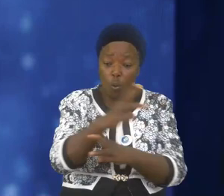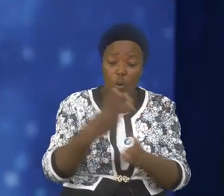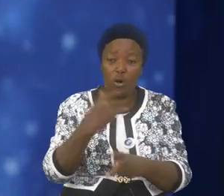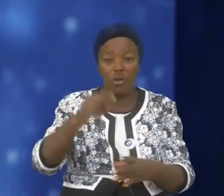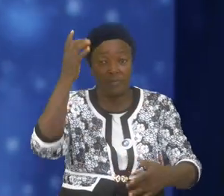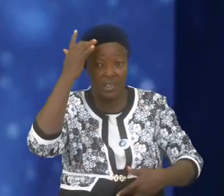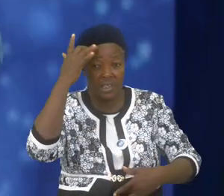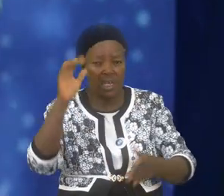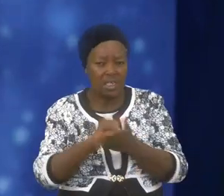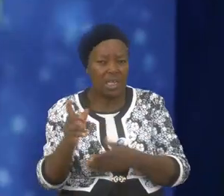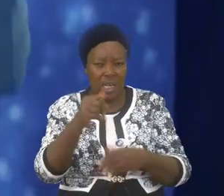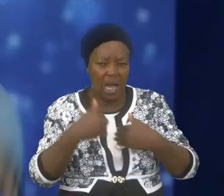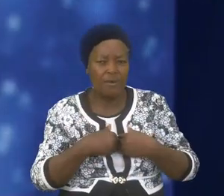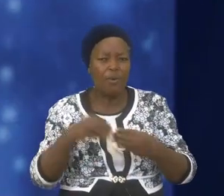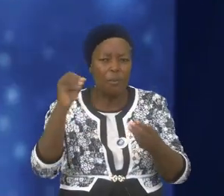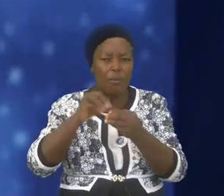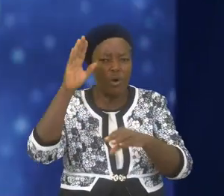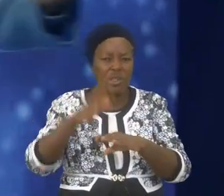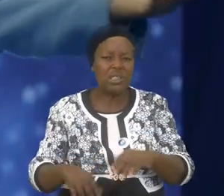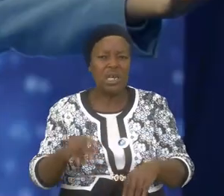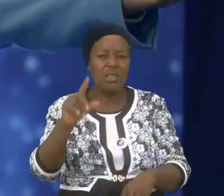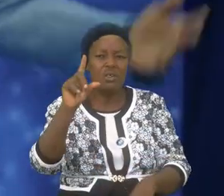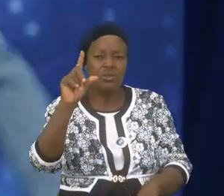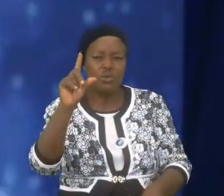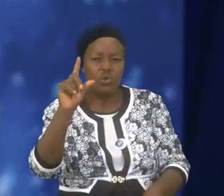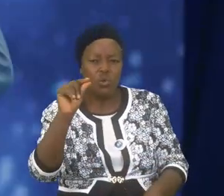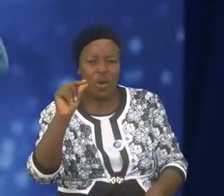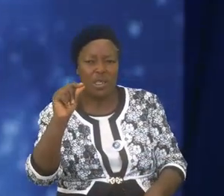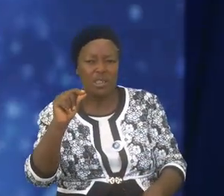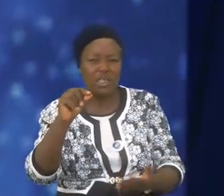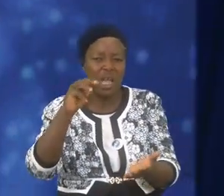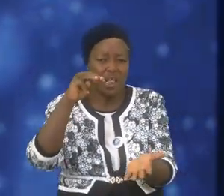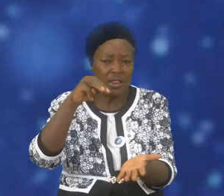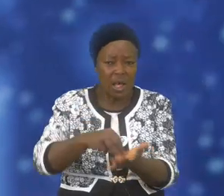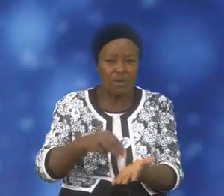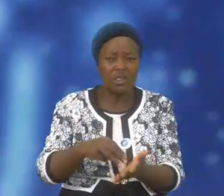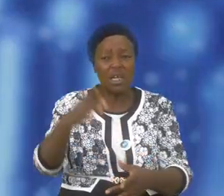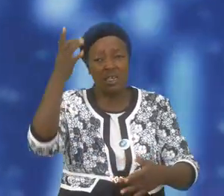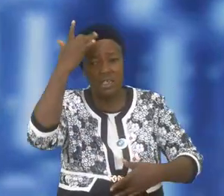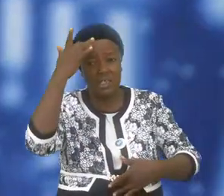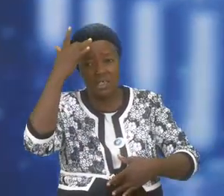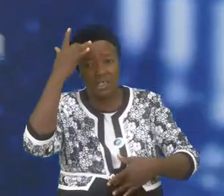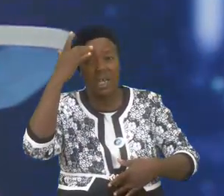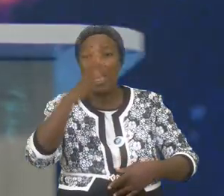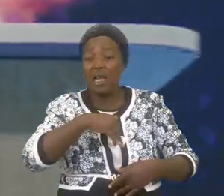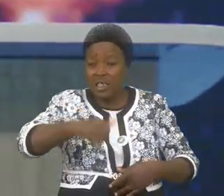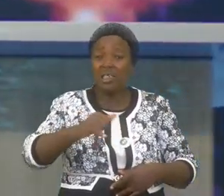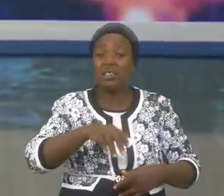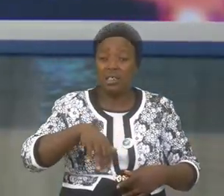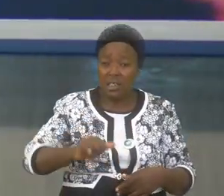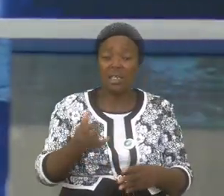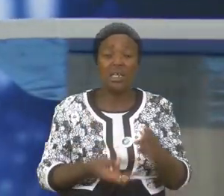20,000 diseases, and they're still increasing. It's like a kingdom. And any village you get to,